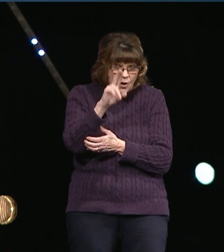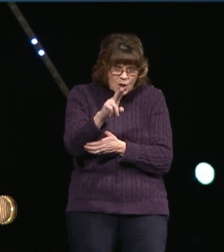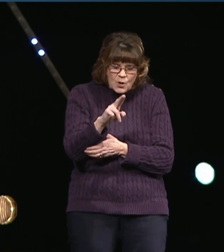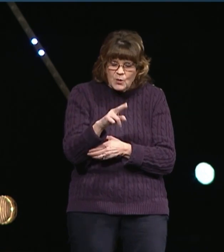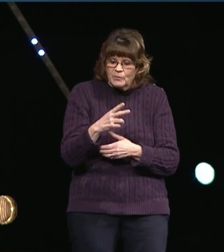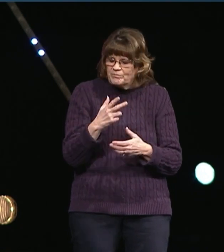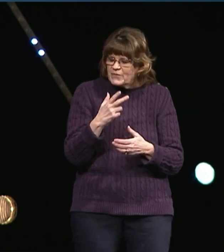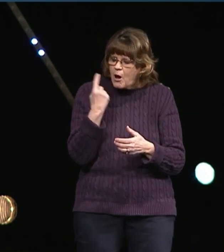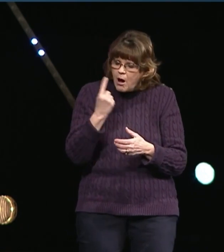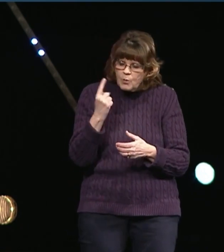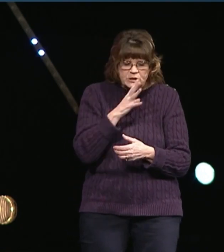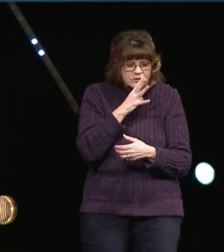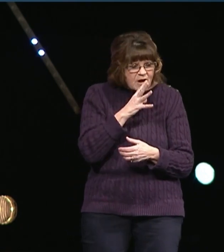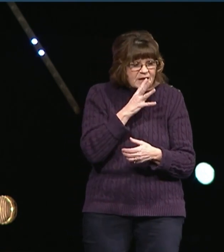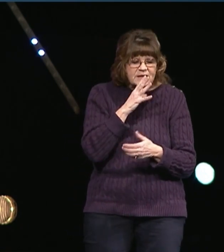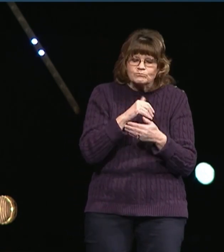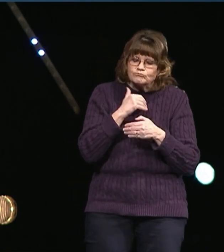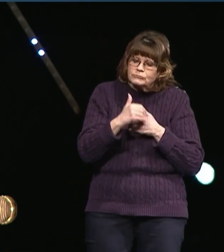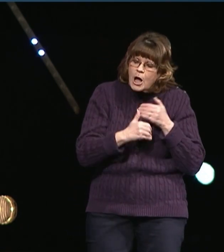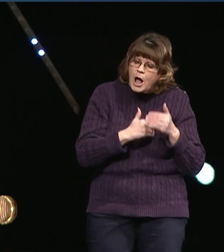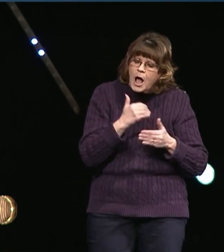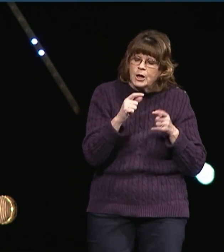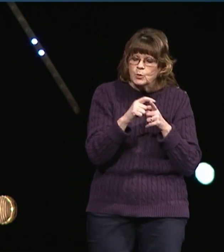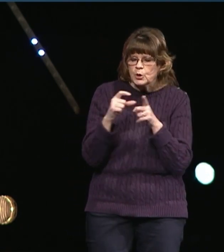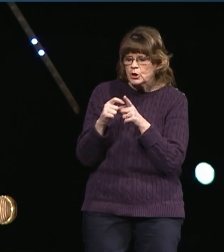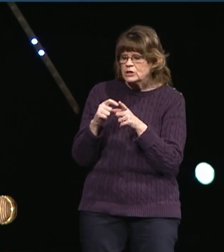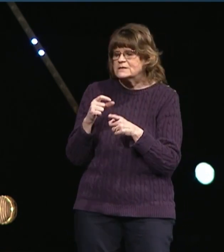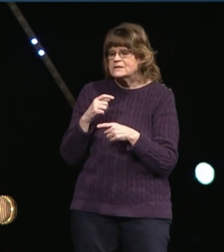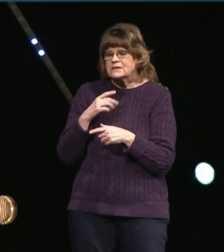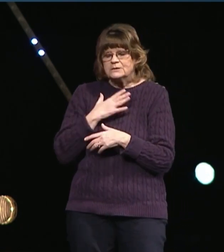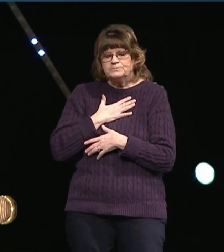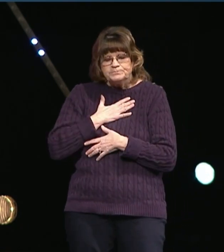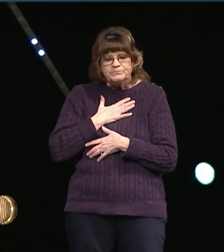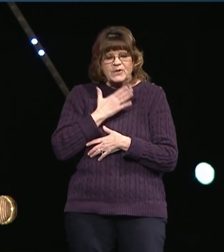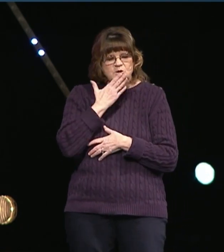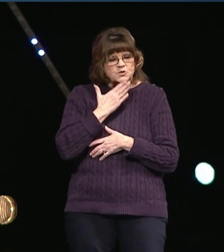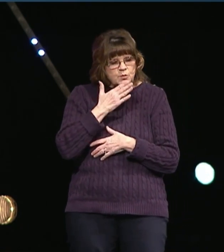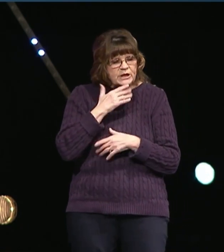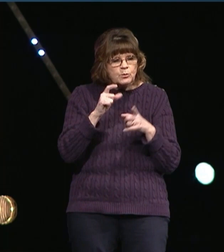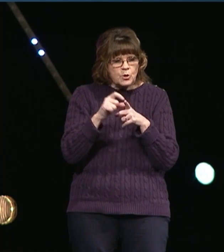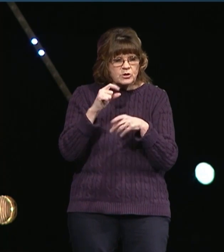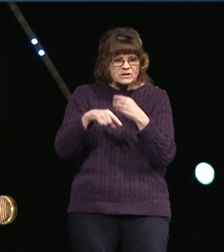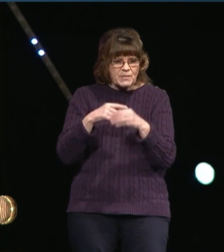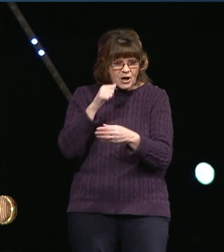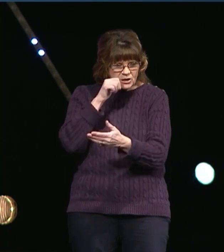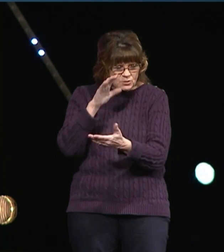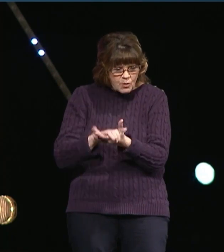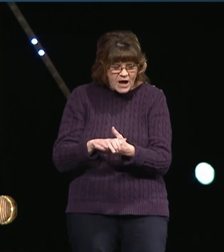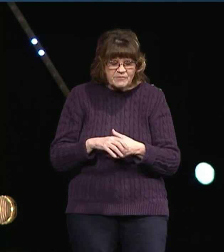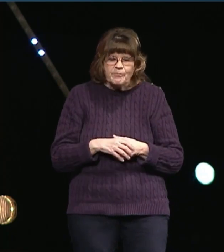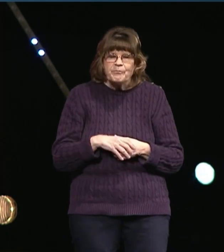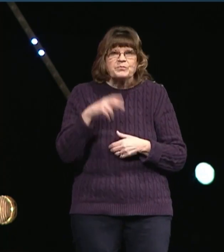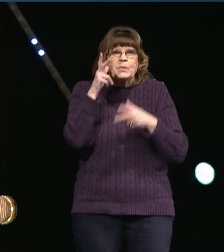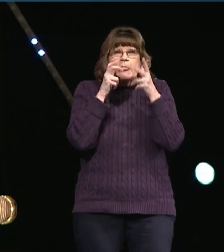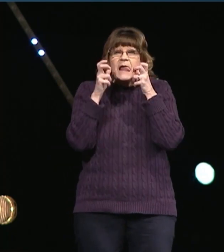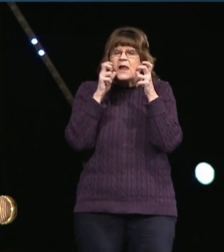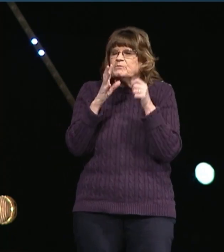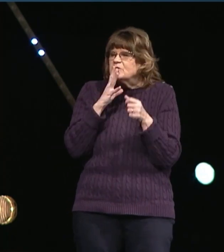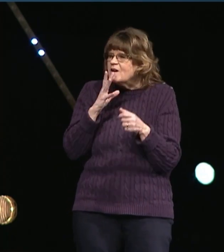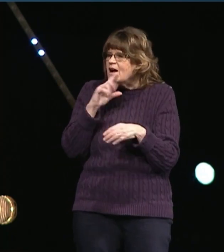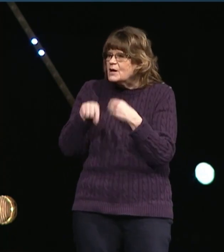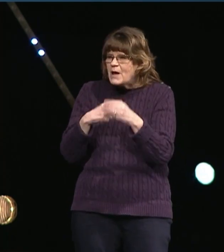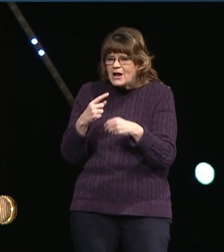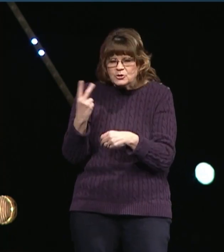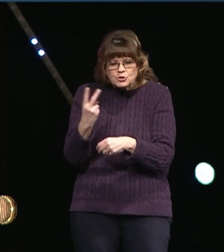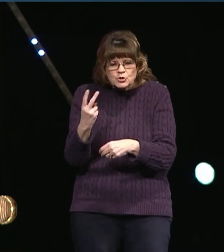as an amazing wife, but as a ministry partner. To hear him talk about you boys, Andrew,